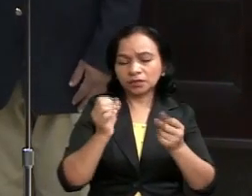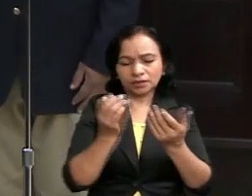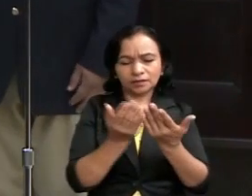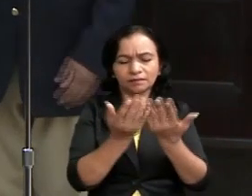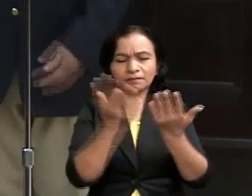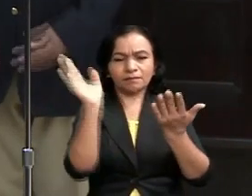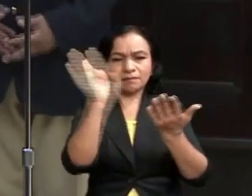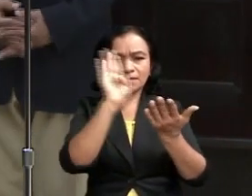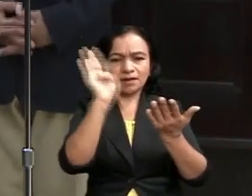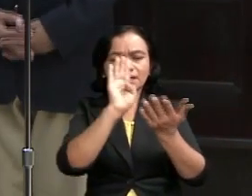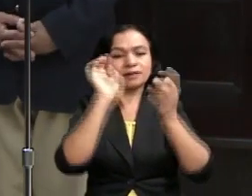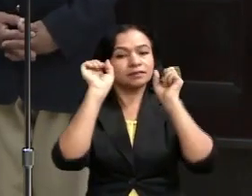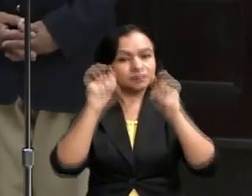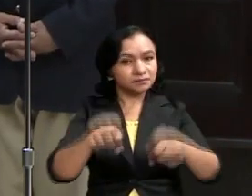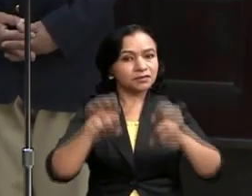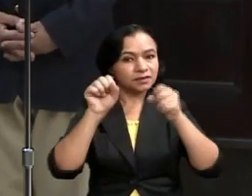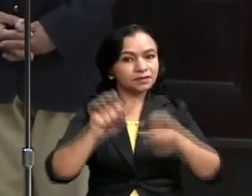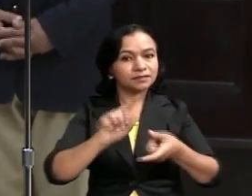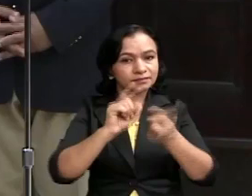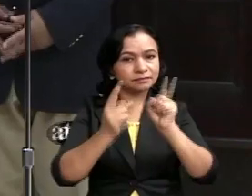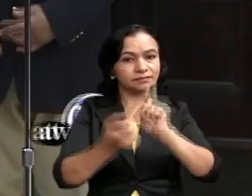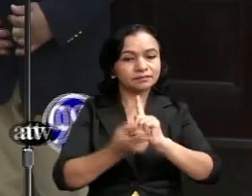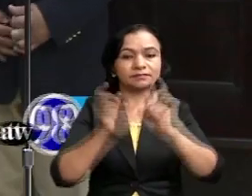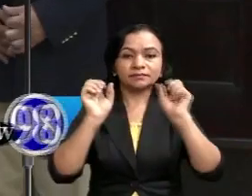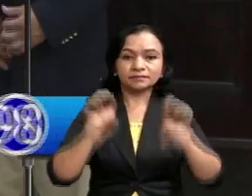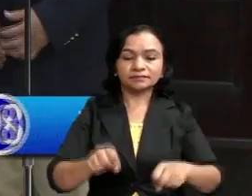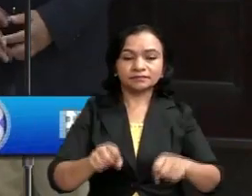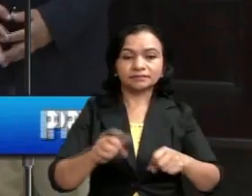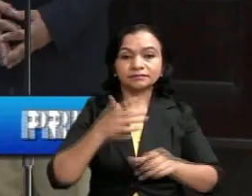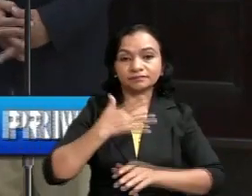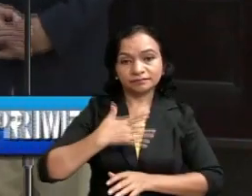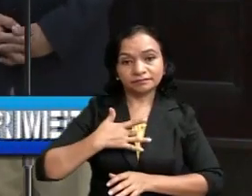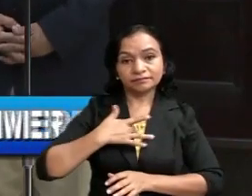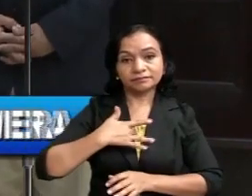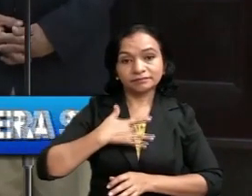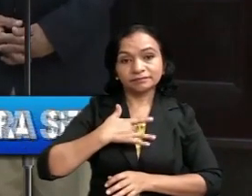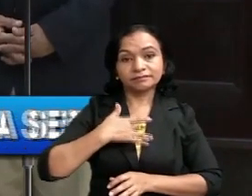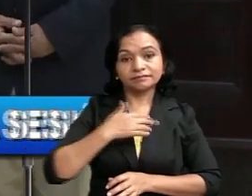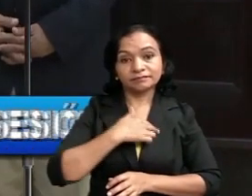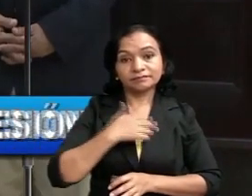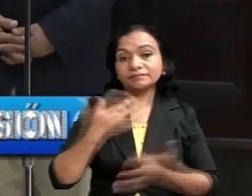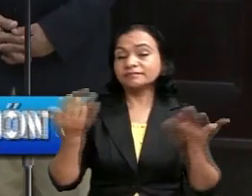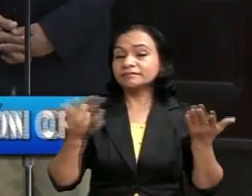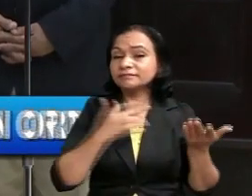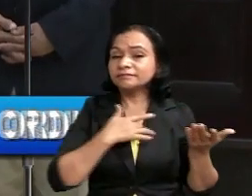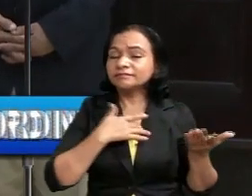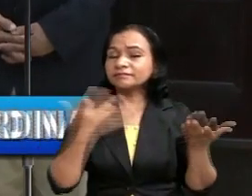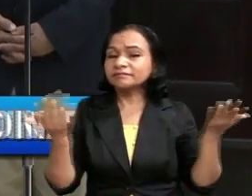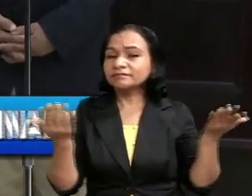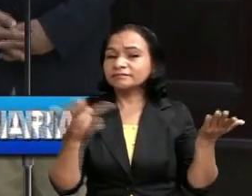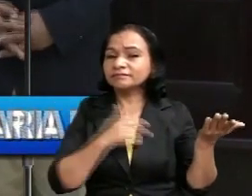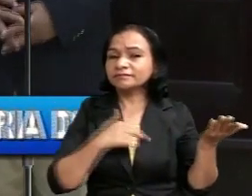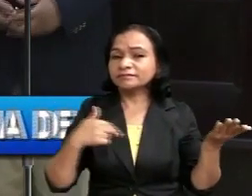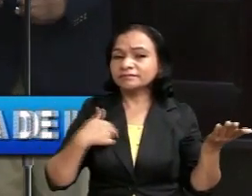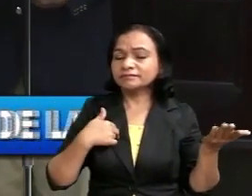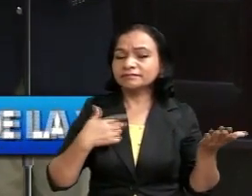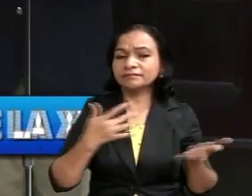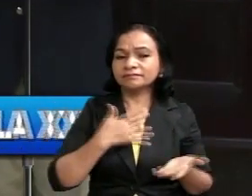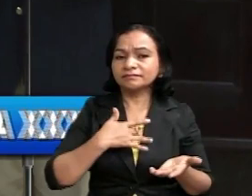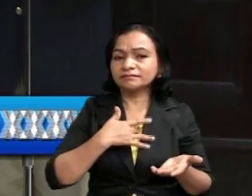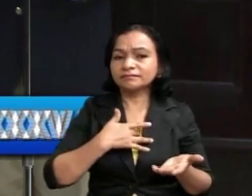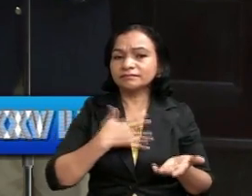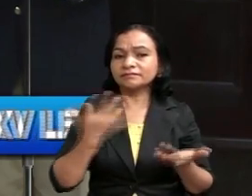y blancos. But we need to do something. Pero necesitamos hacer algo. We need to take our faith off of ourselves.